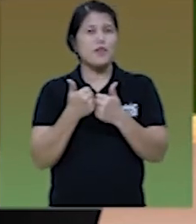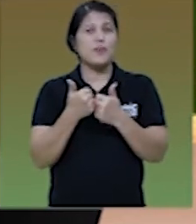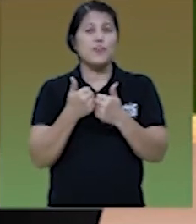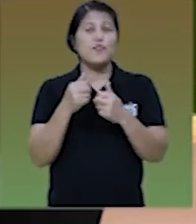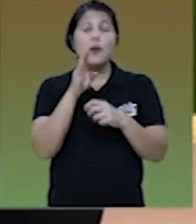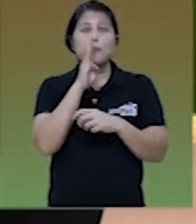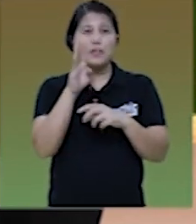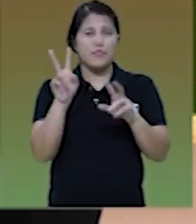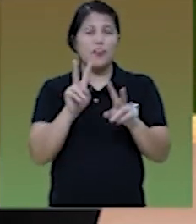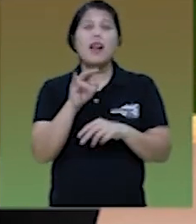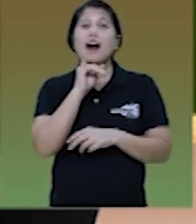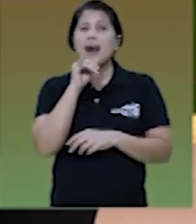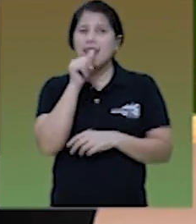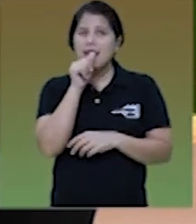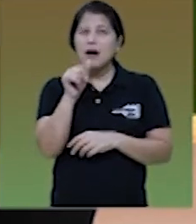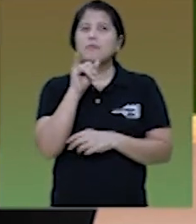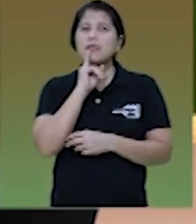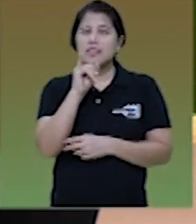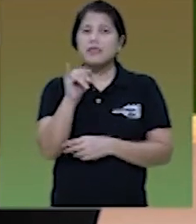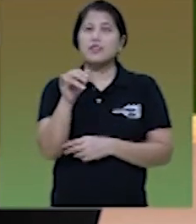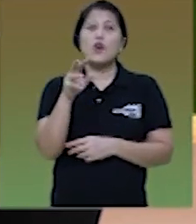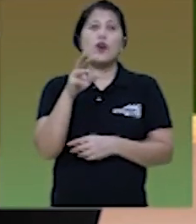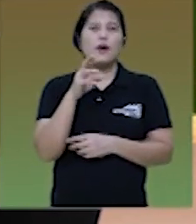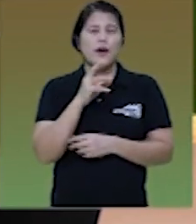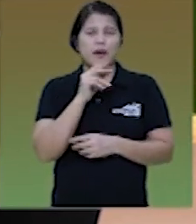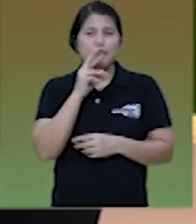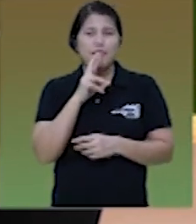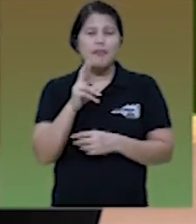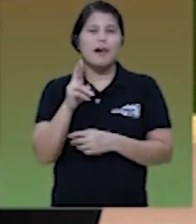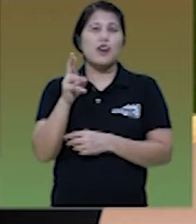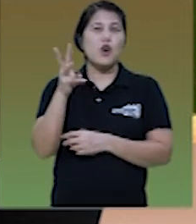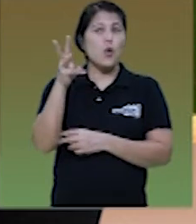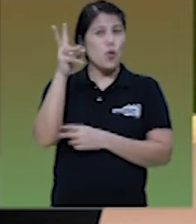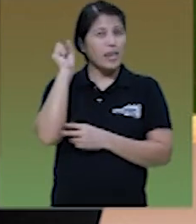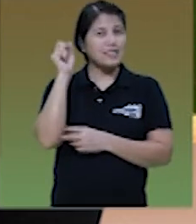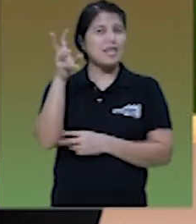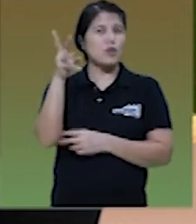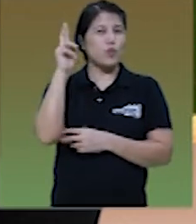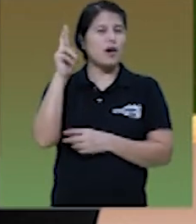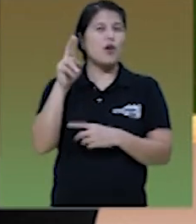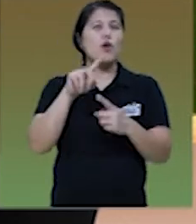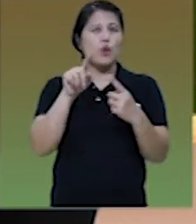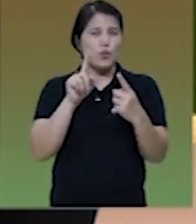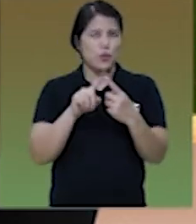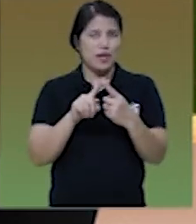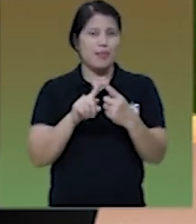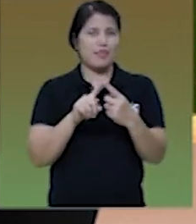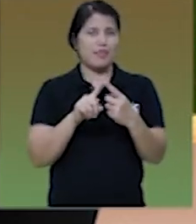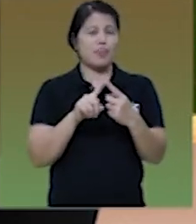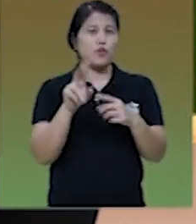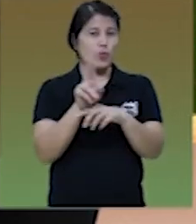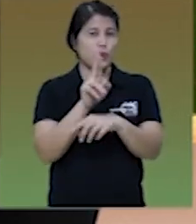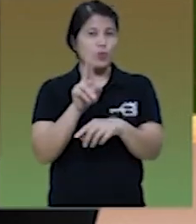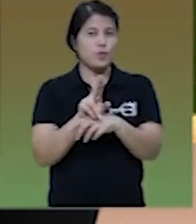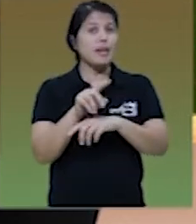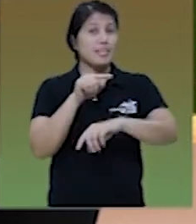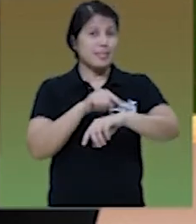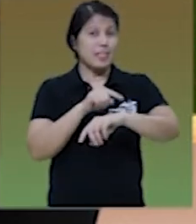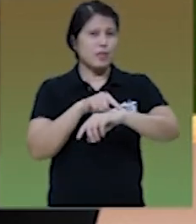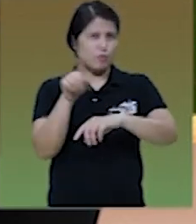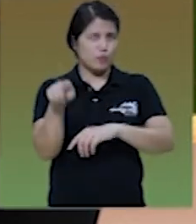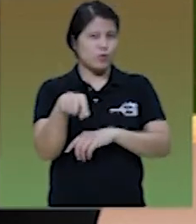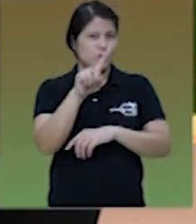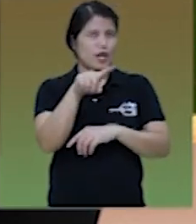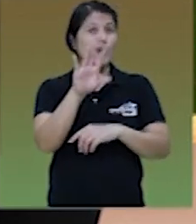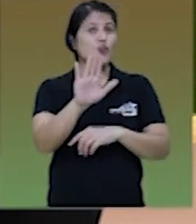am, is, are, was, and were, and when they are used. It's time